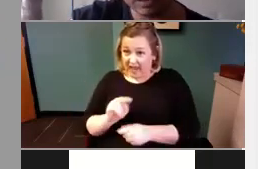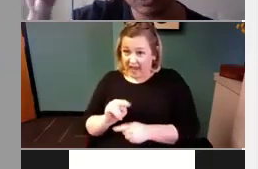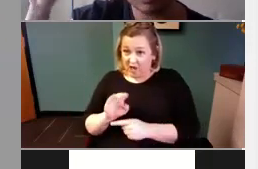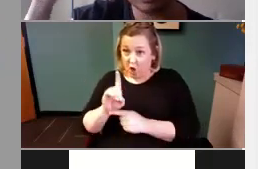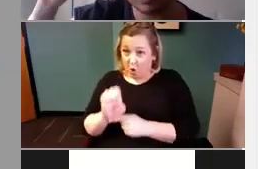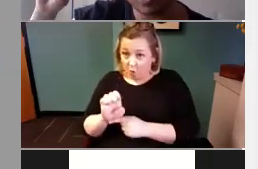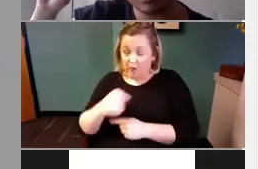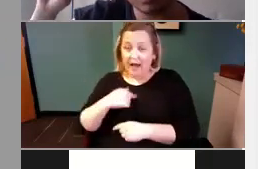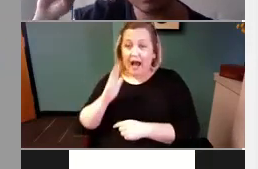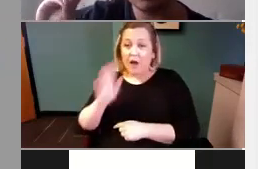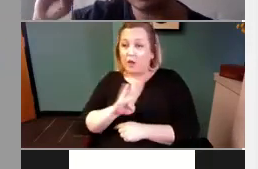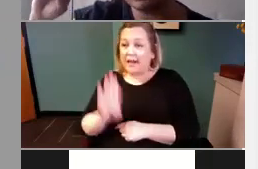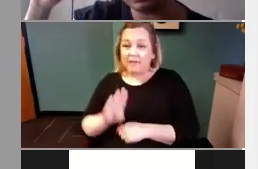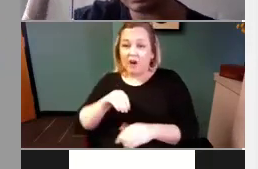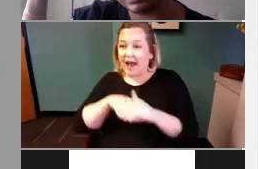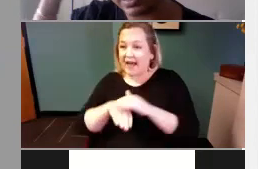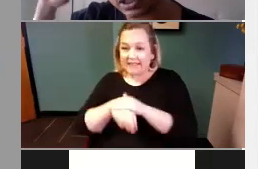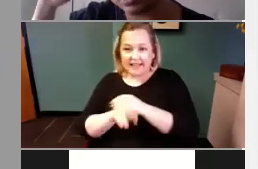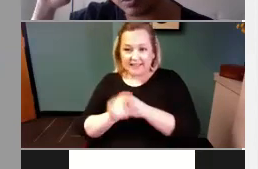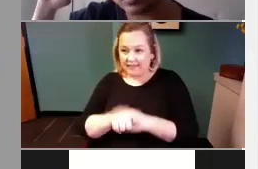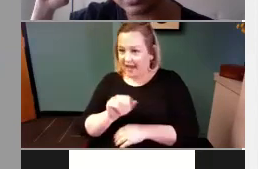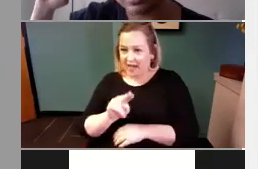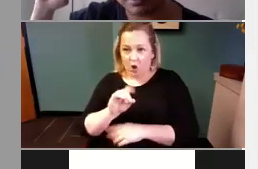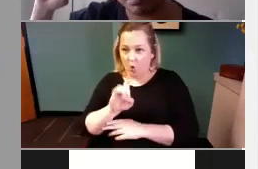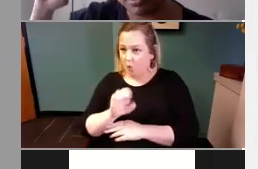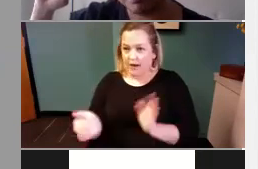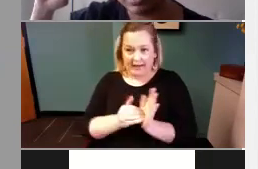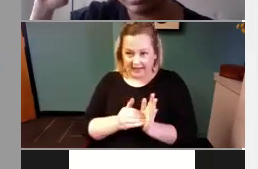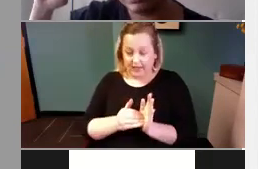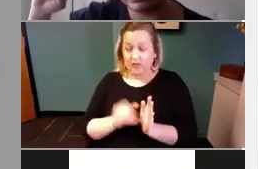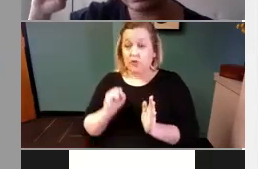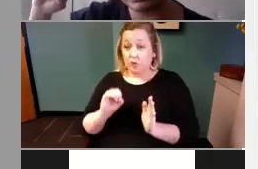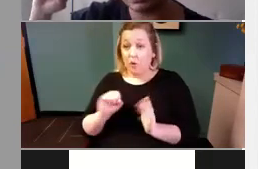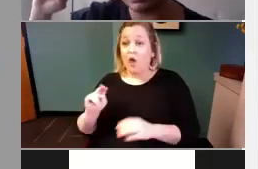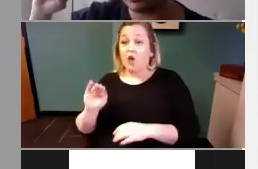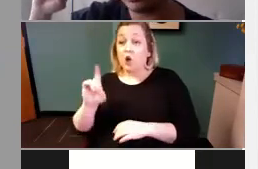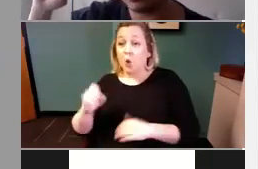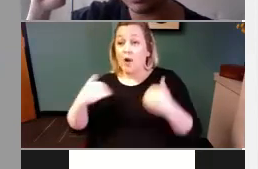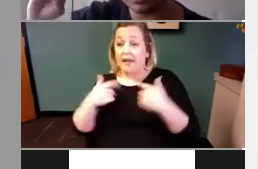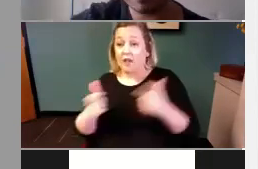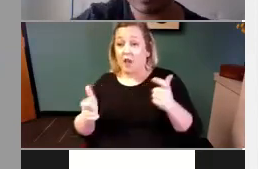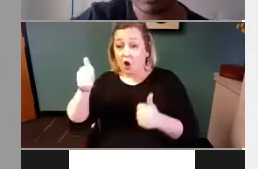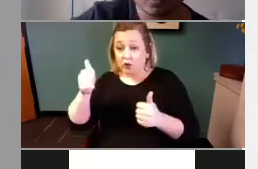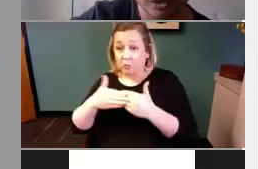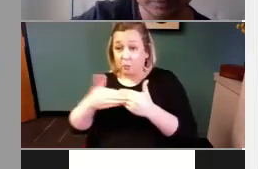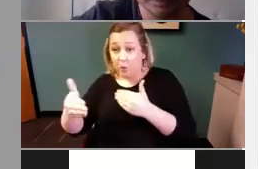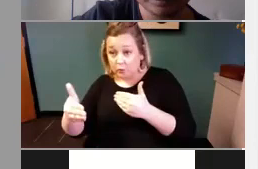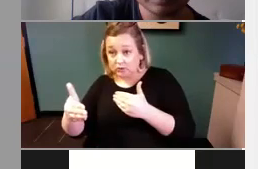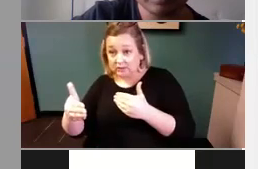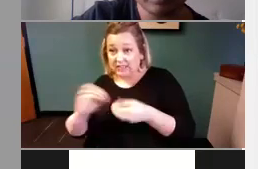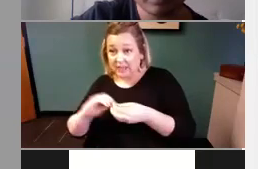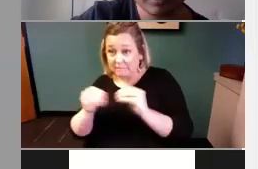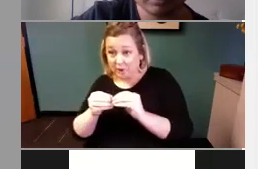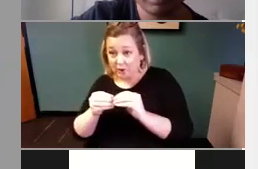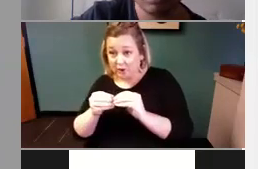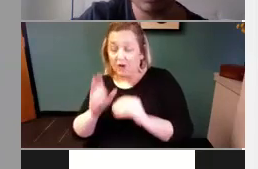again. So the node with the largest post-visit number is essentially going to be what?